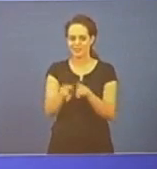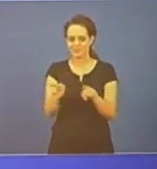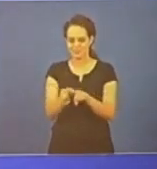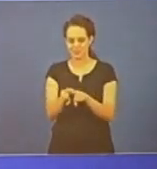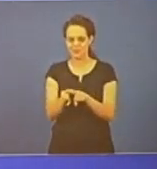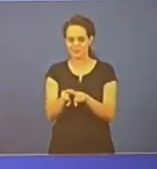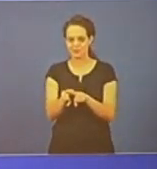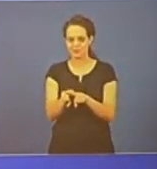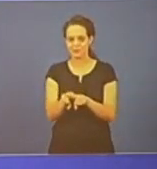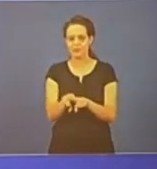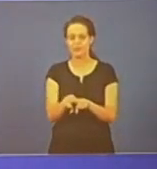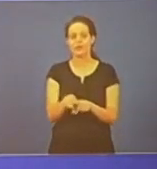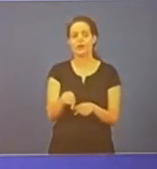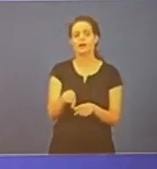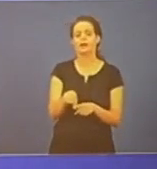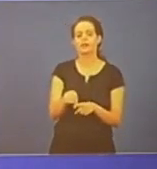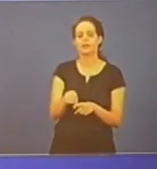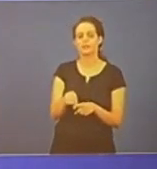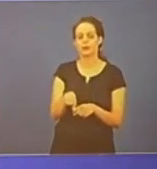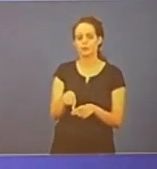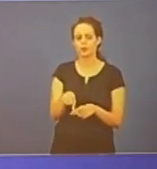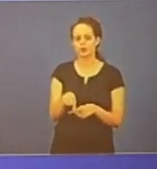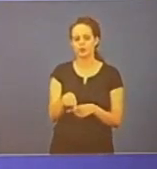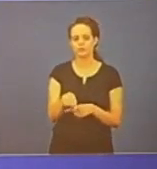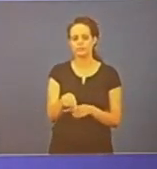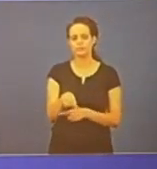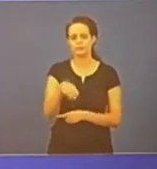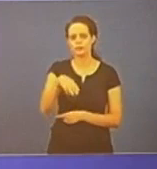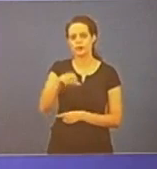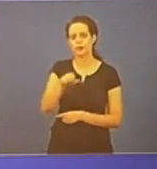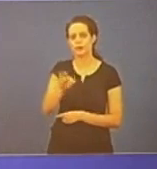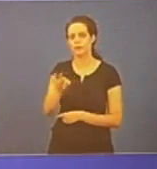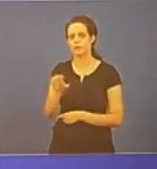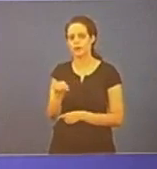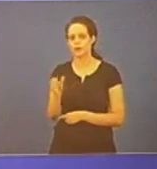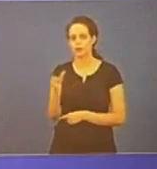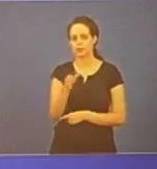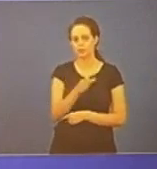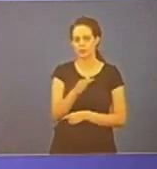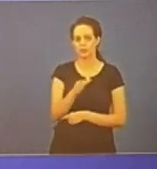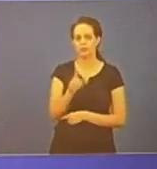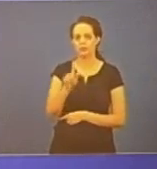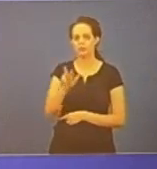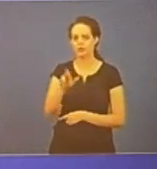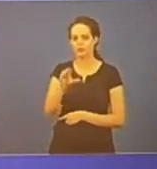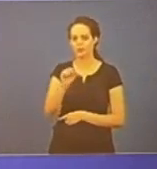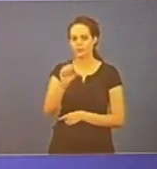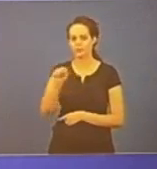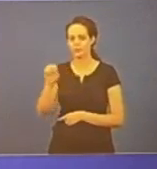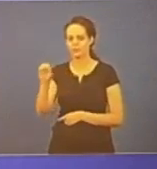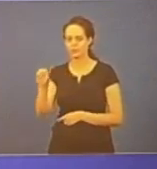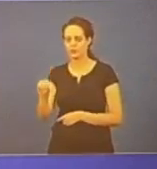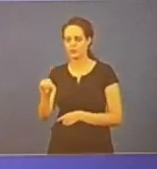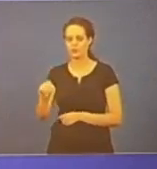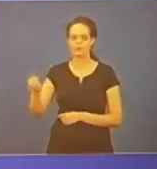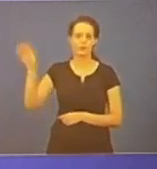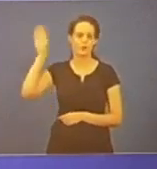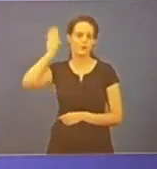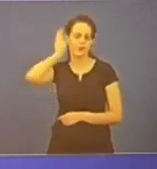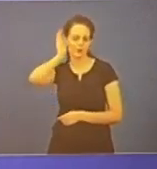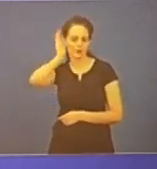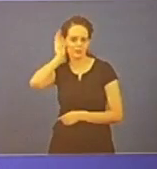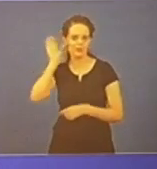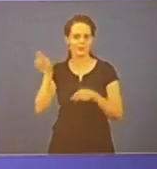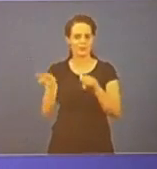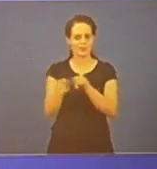morning. Rosario de Oeste, Mato Grosso. This church always follow through the satellite and